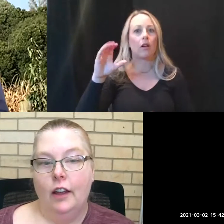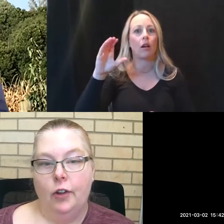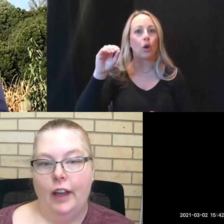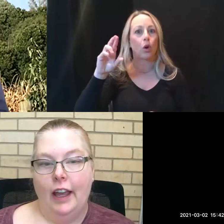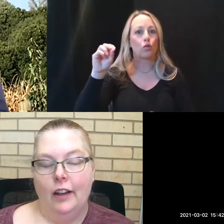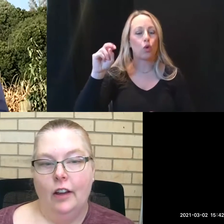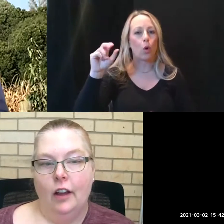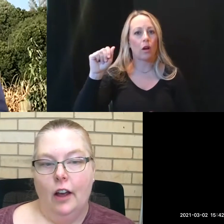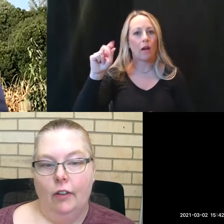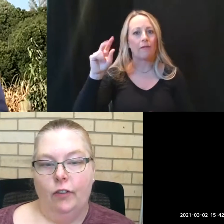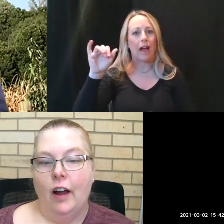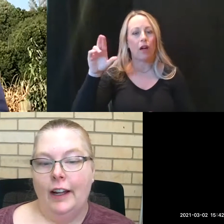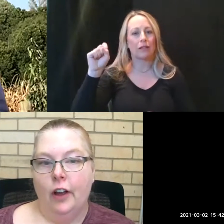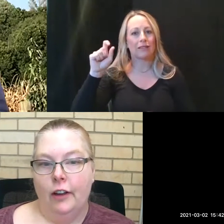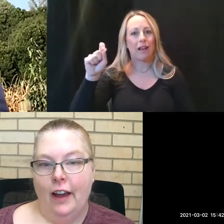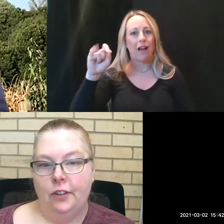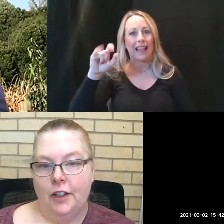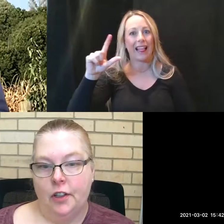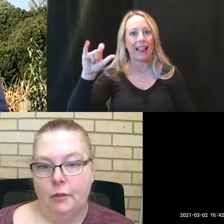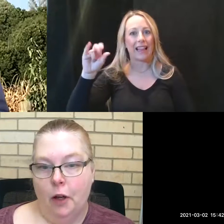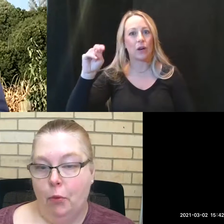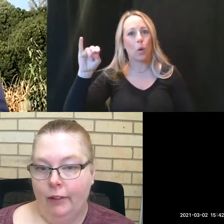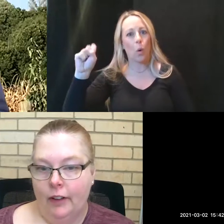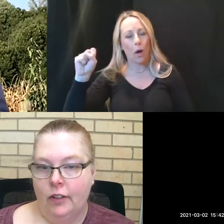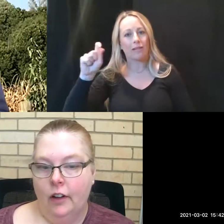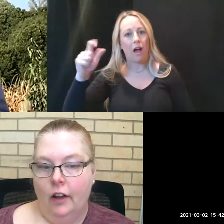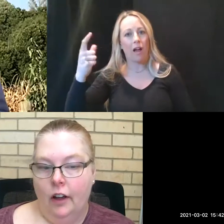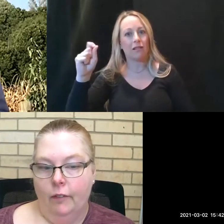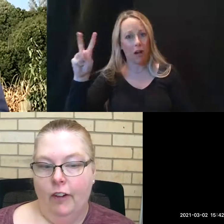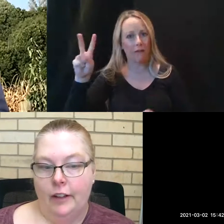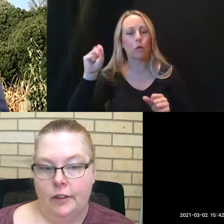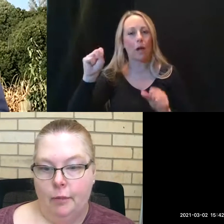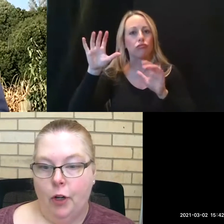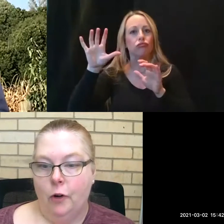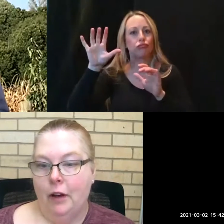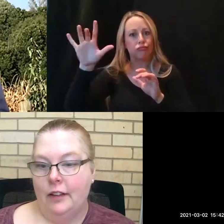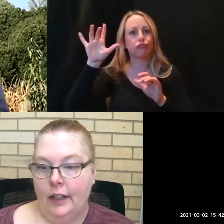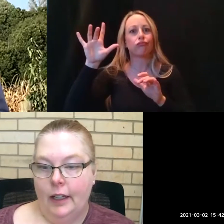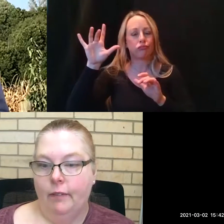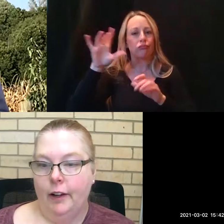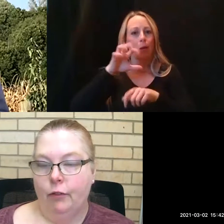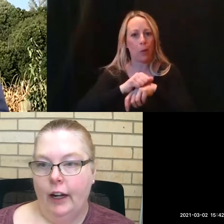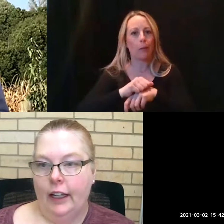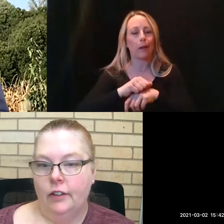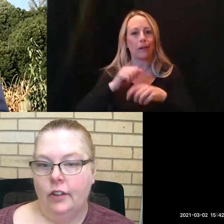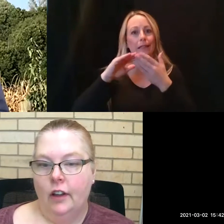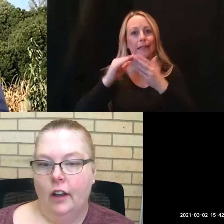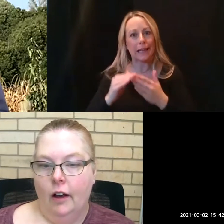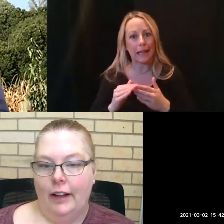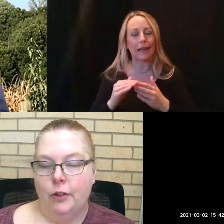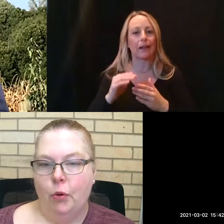coronavirus.illinois.gov. You can find a vaccination appointment by zip code, by city, by